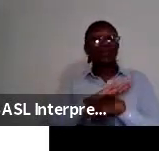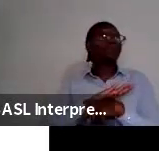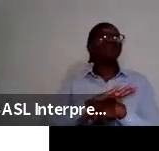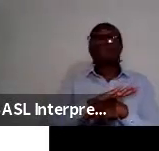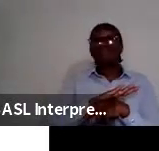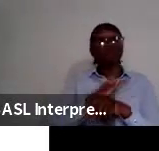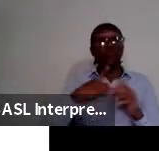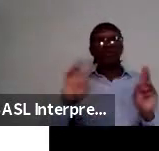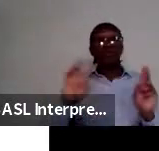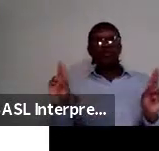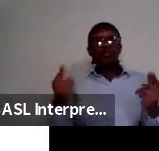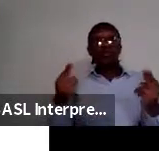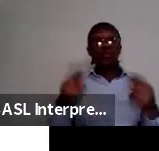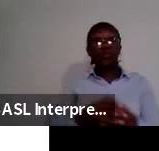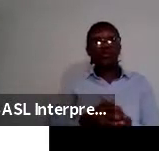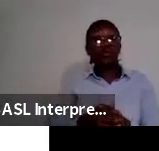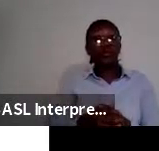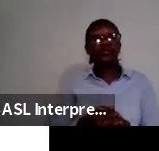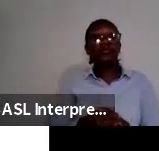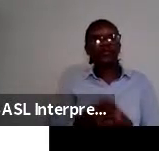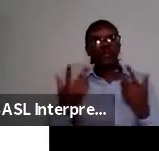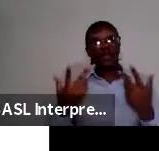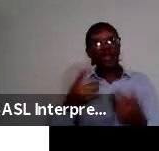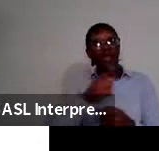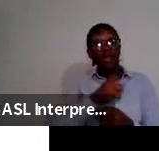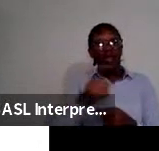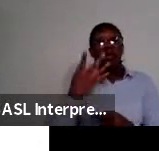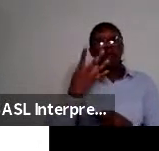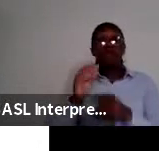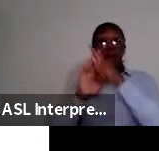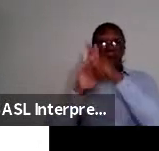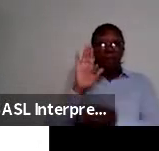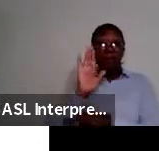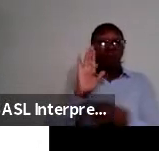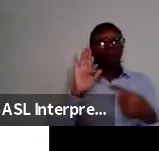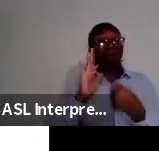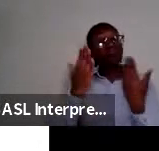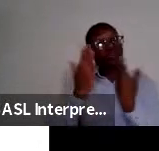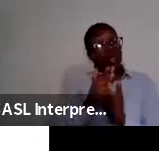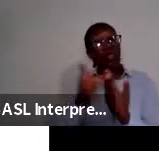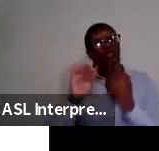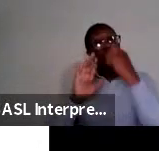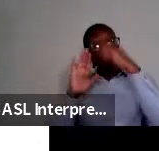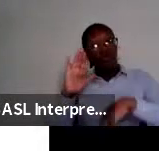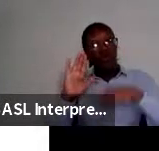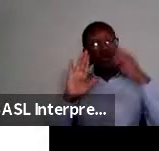that. They are always there for everybody to have a look at them. The